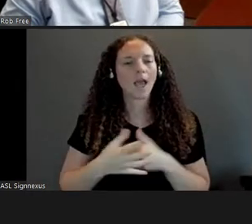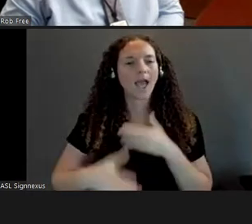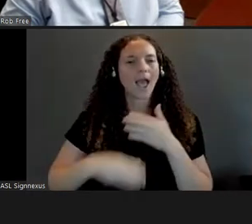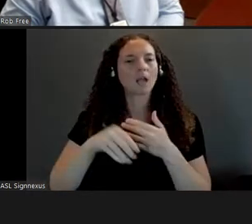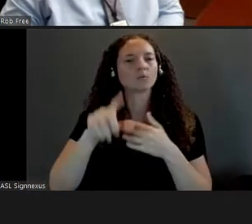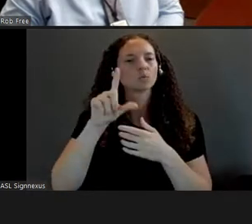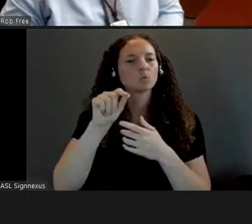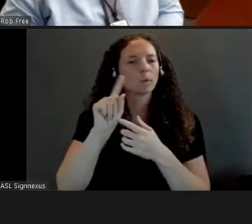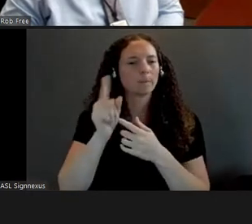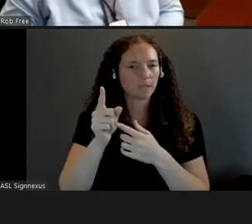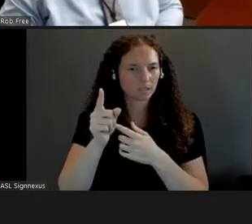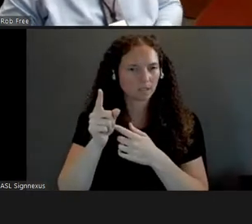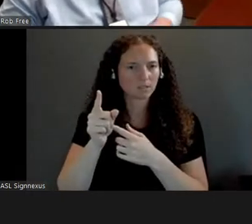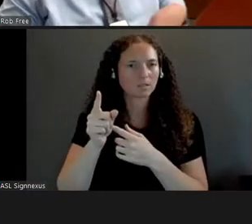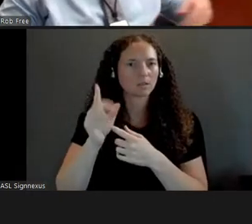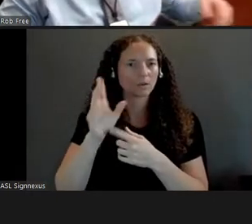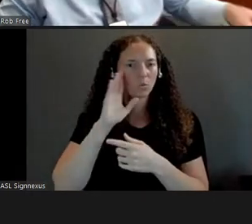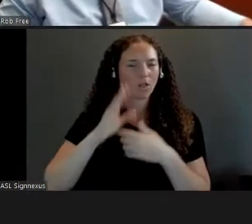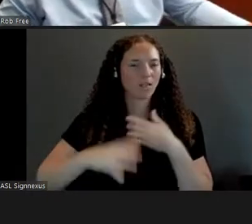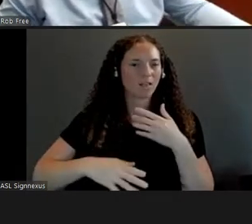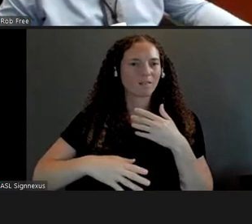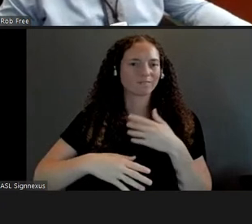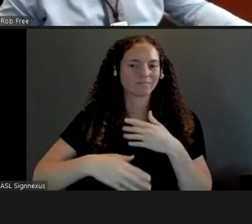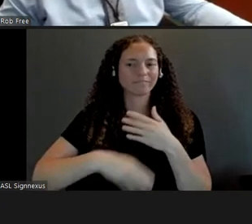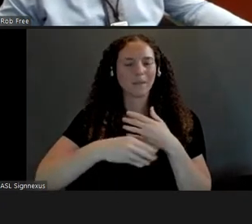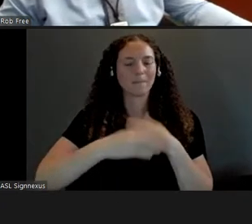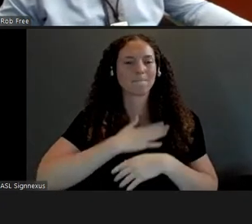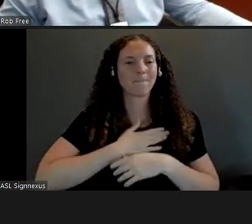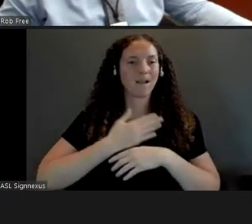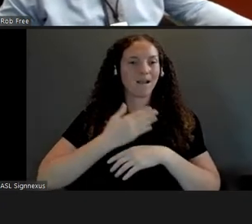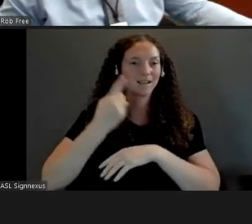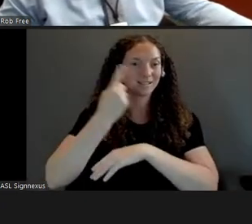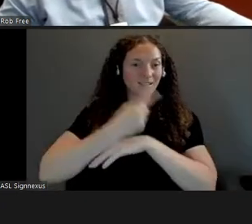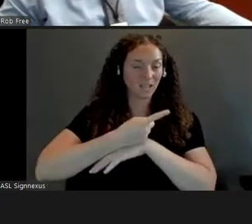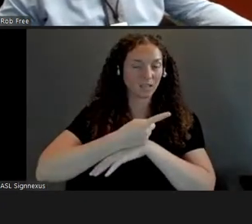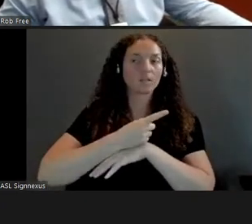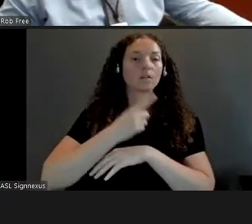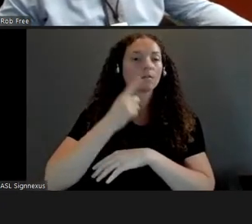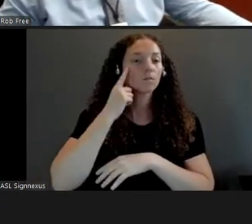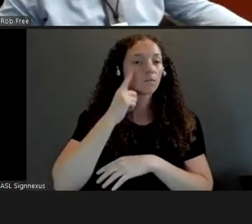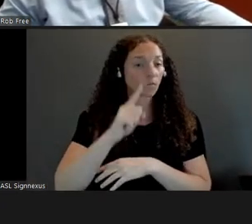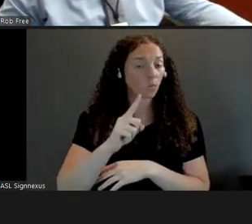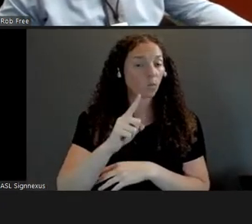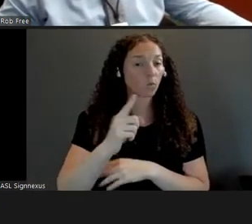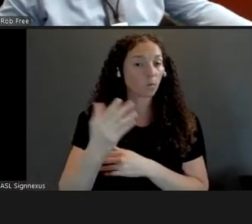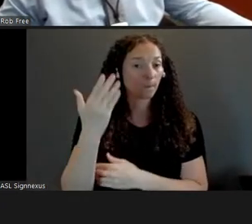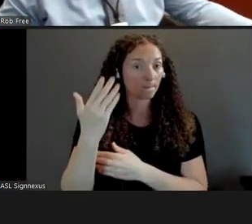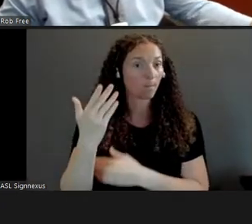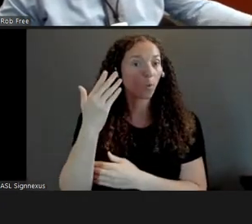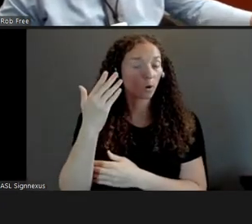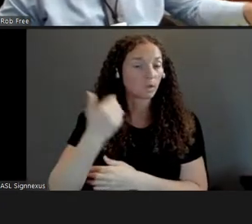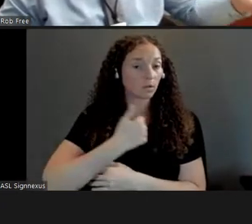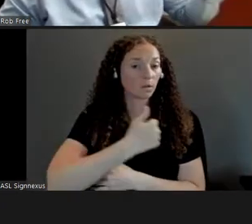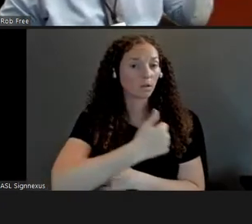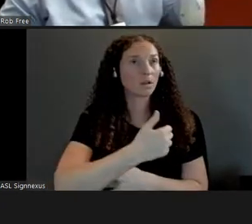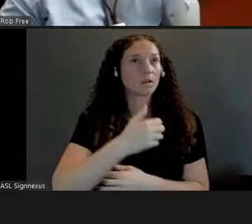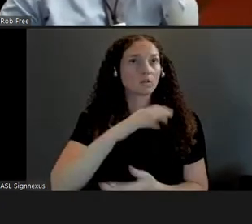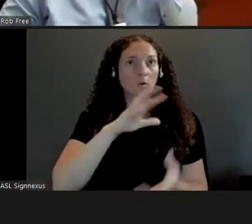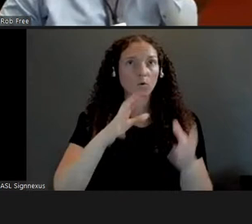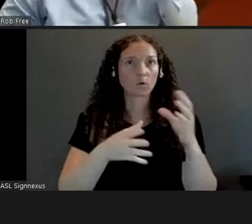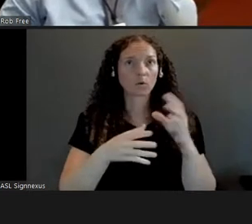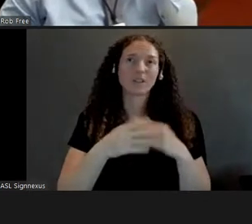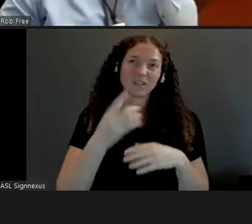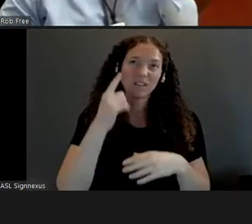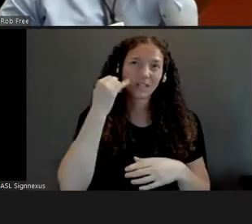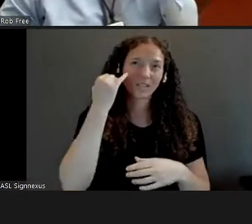minutes that I've got to add to my day, multiply that just for the morning commute by 5 is 100 minutes.